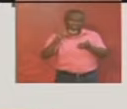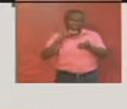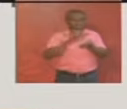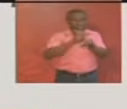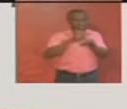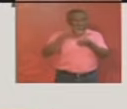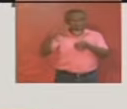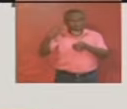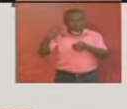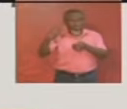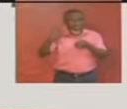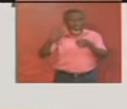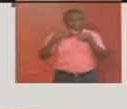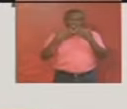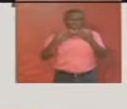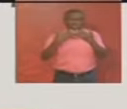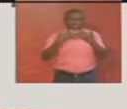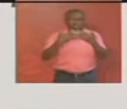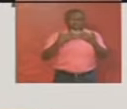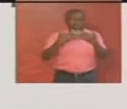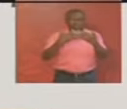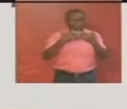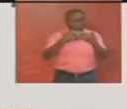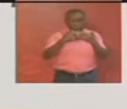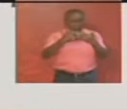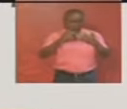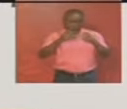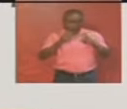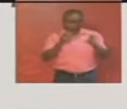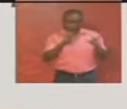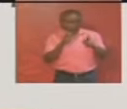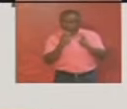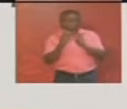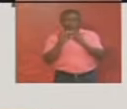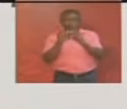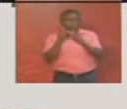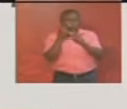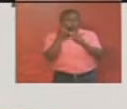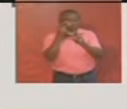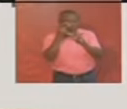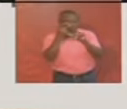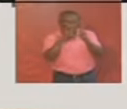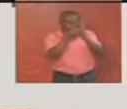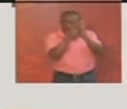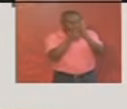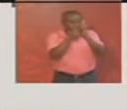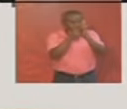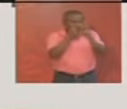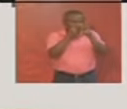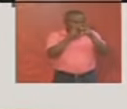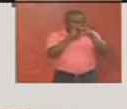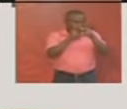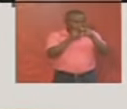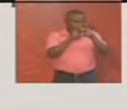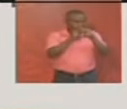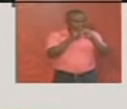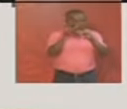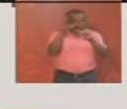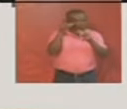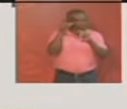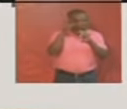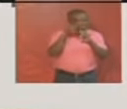Hoyt. And before we go to a brief video on variants, and just reminding everyone, you've heard us say this throughout